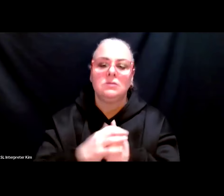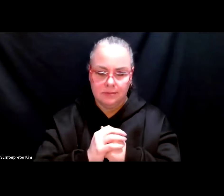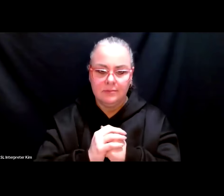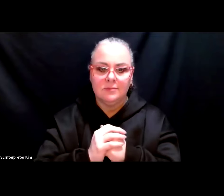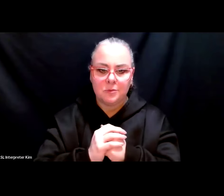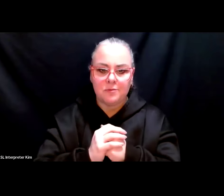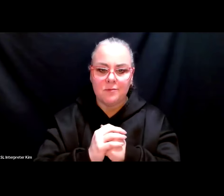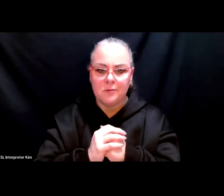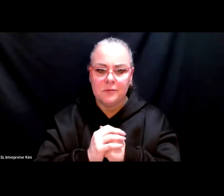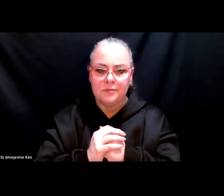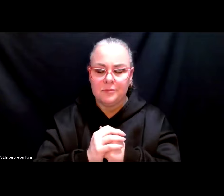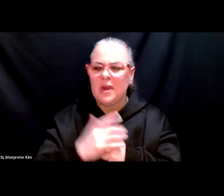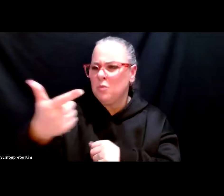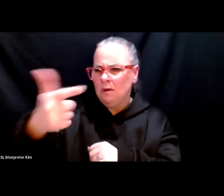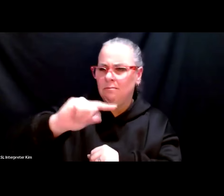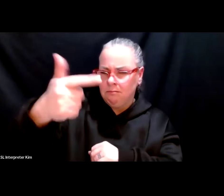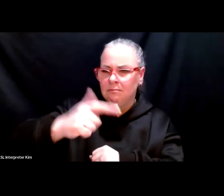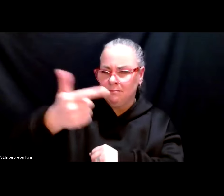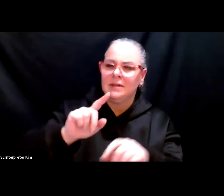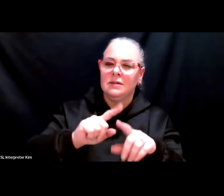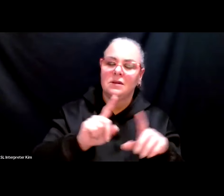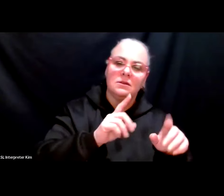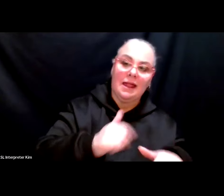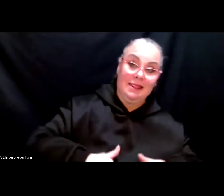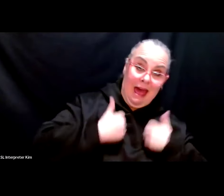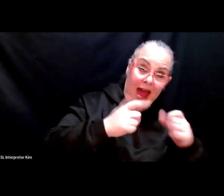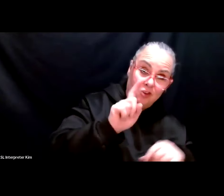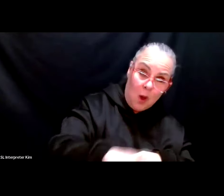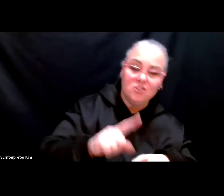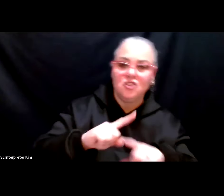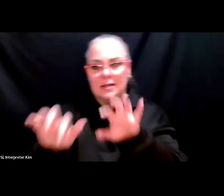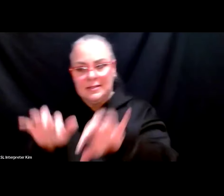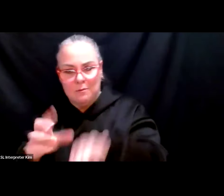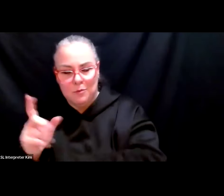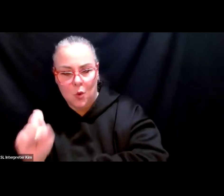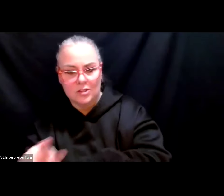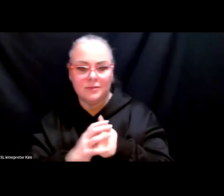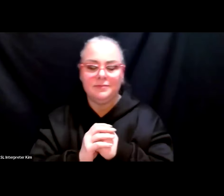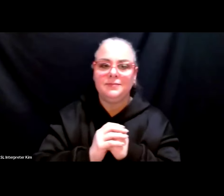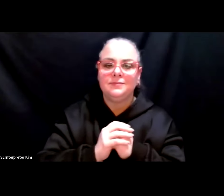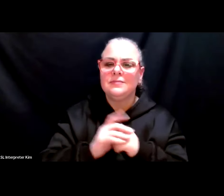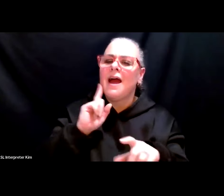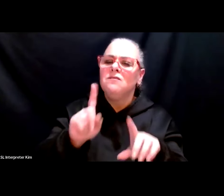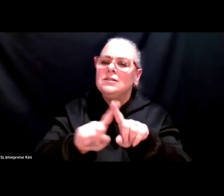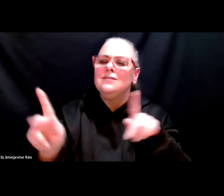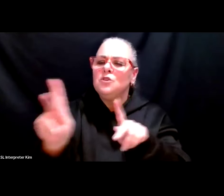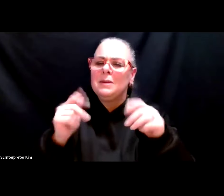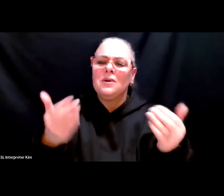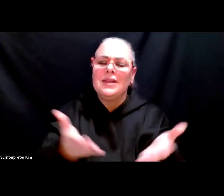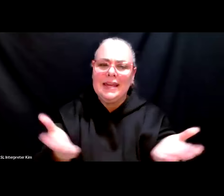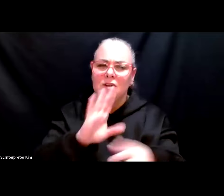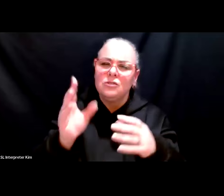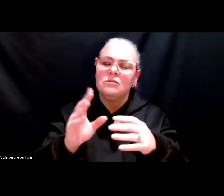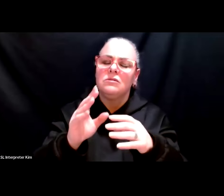alternate back and forth. There are people here from the Office of Specialized Services to provide more information on supports